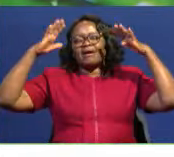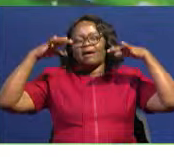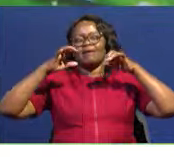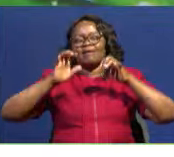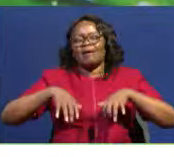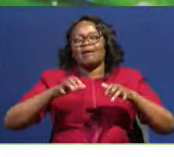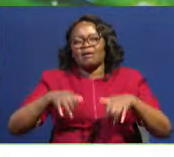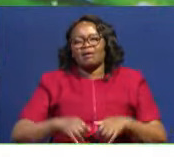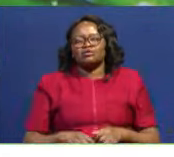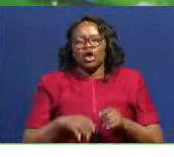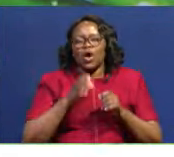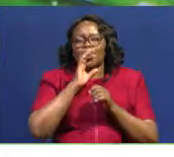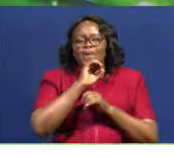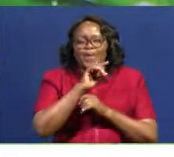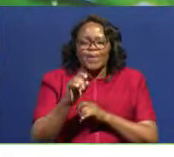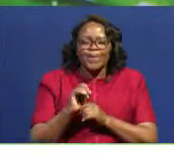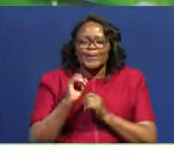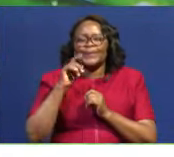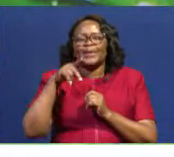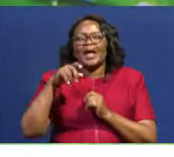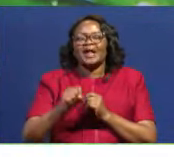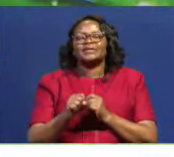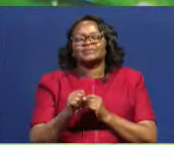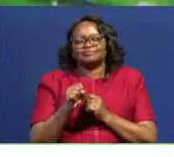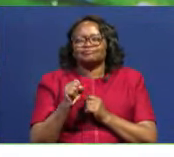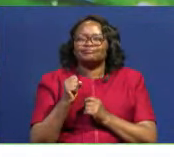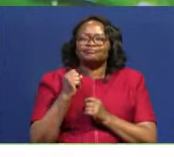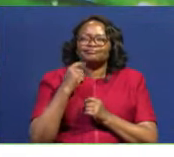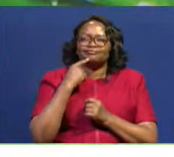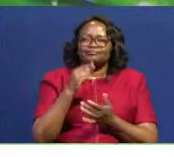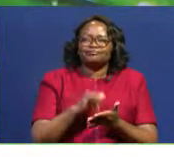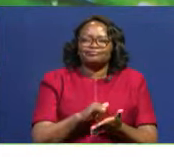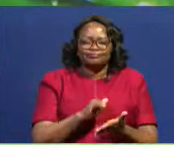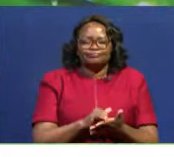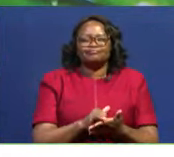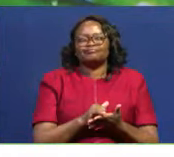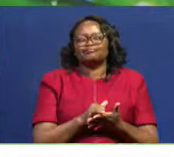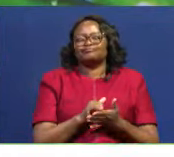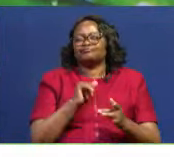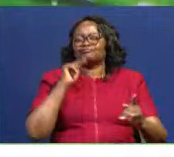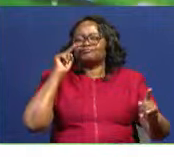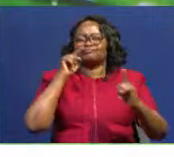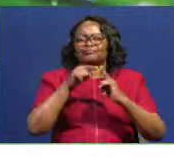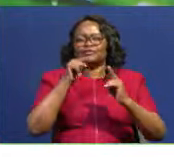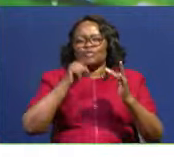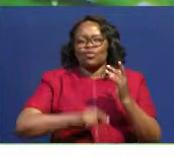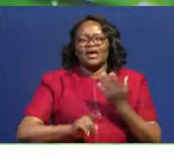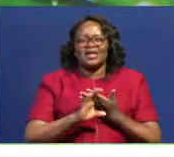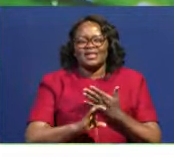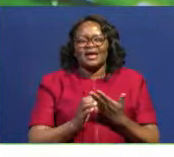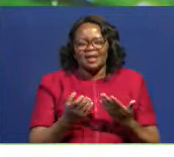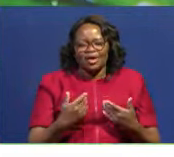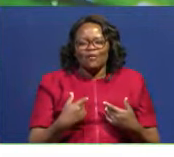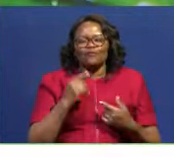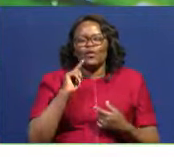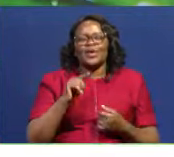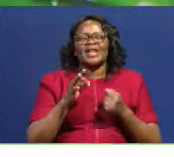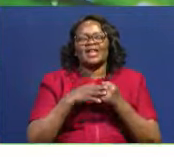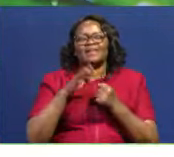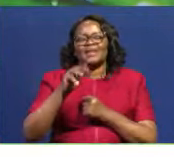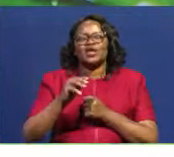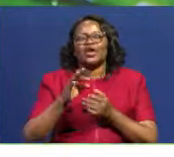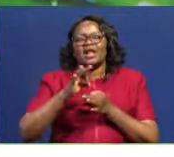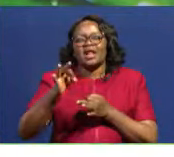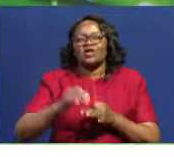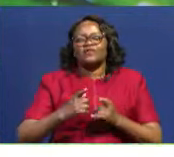agriculture. Irrigation Principal Secretary Efantas Kimotho says the ultimate goal is for the country to put 1.8 million